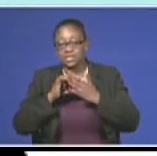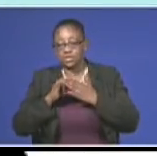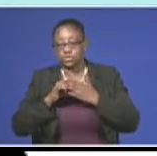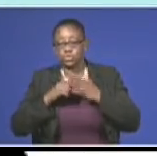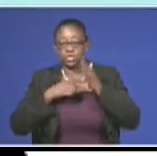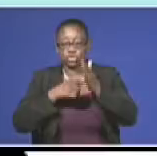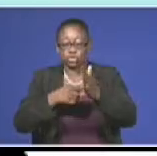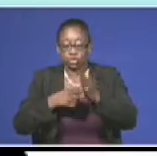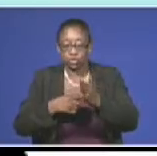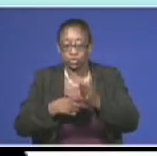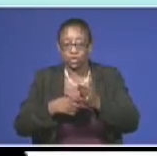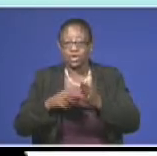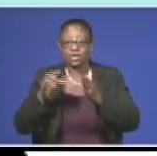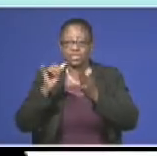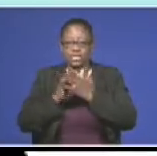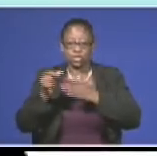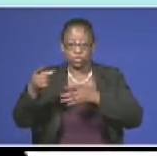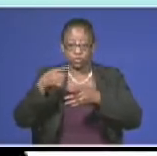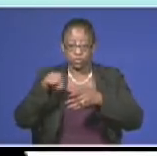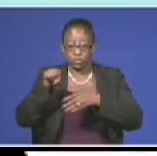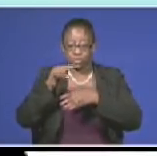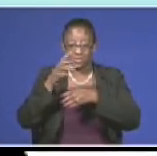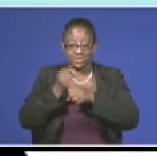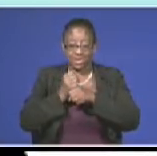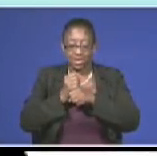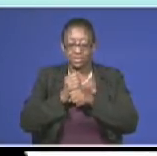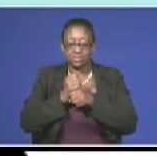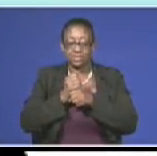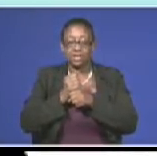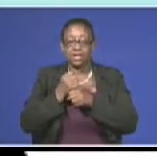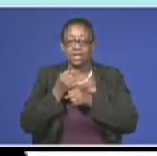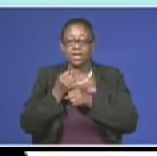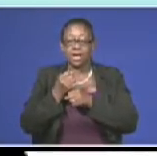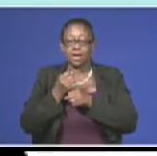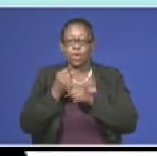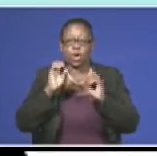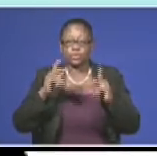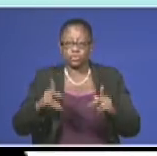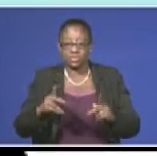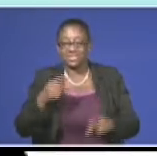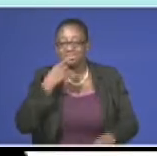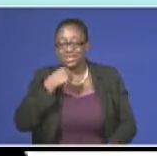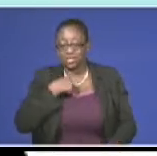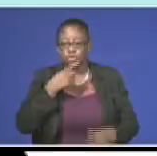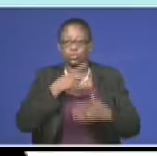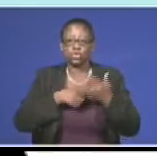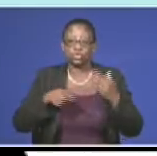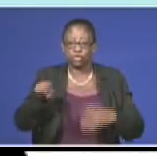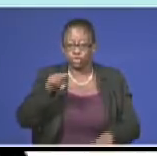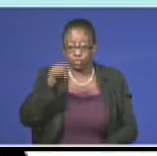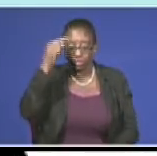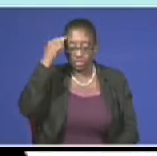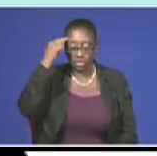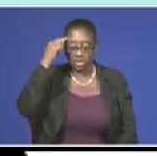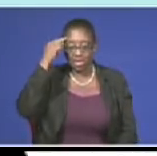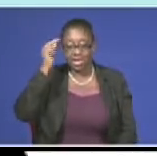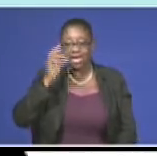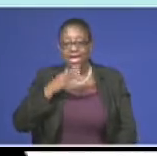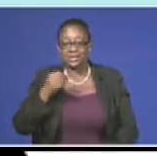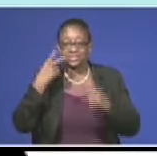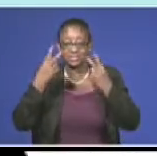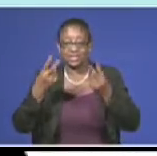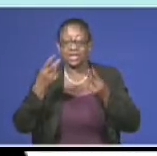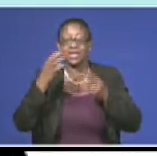do hope to get support from all the stakeholders to give us the input to ensure that this toolkit is workable in